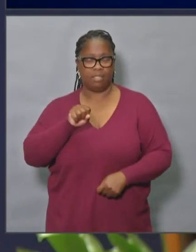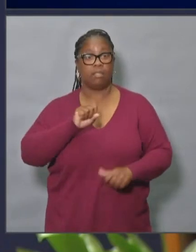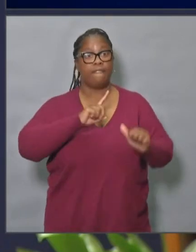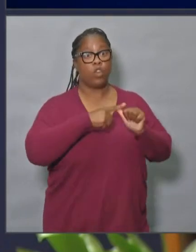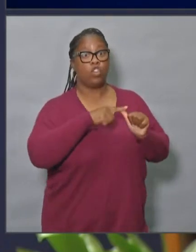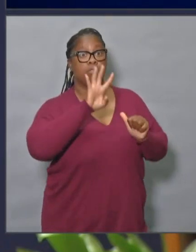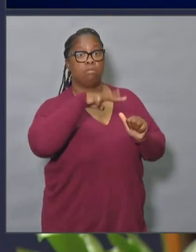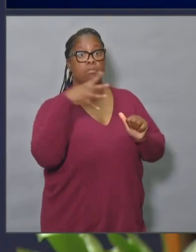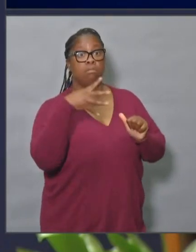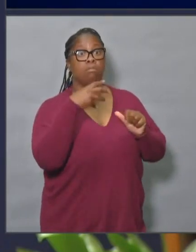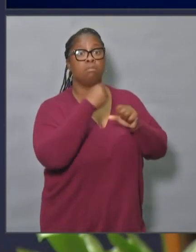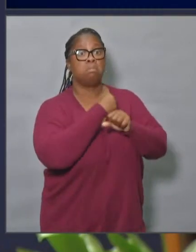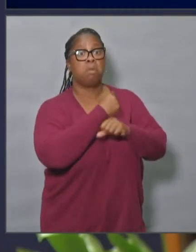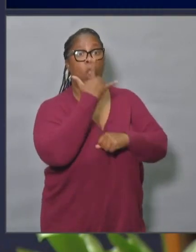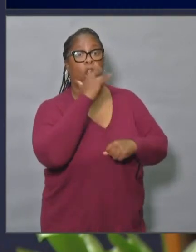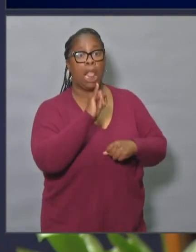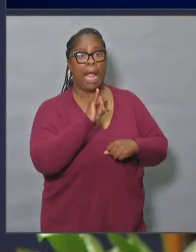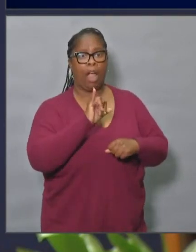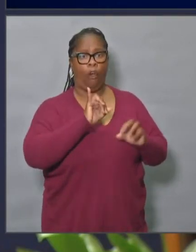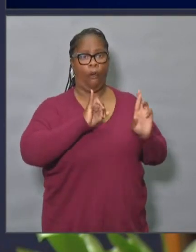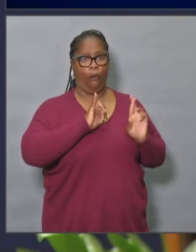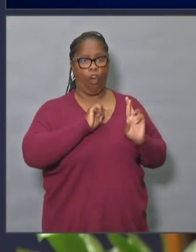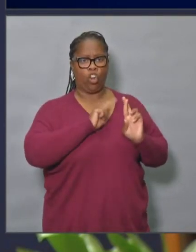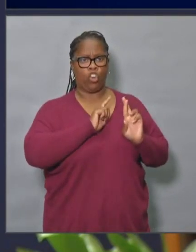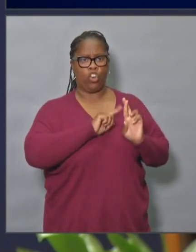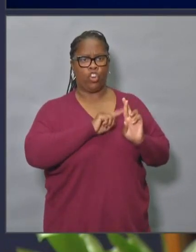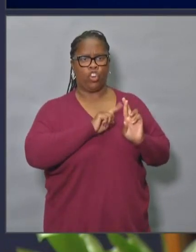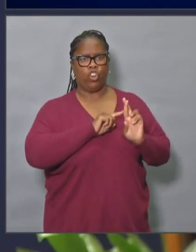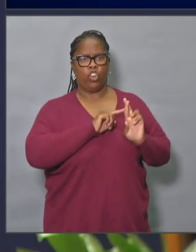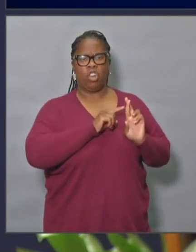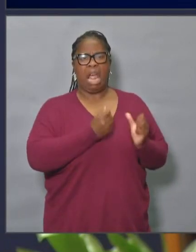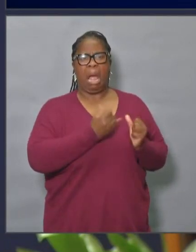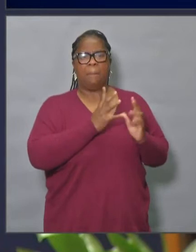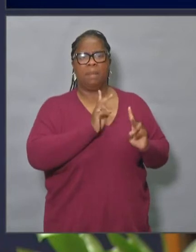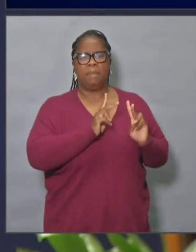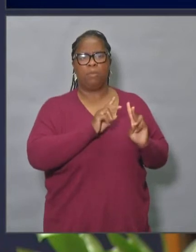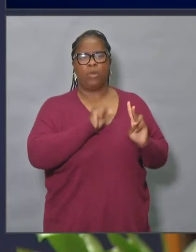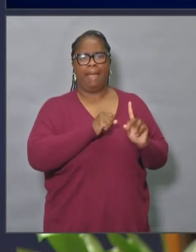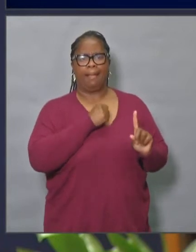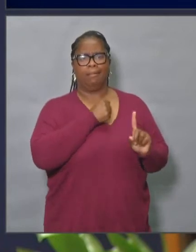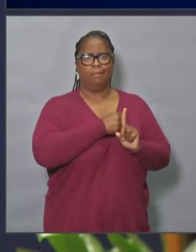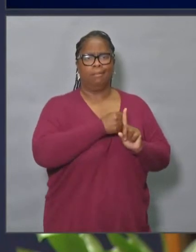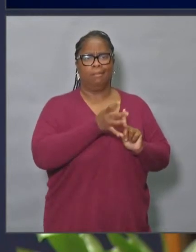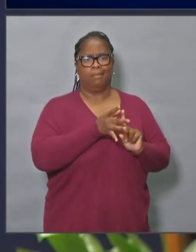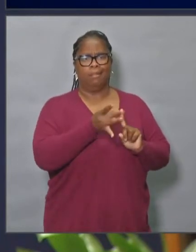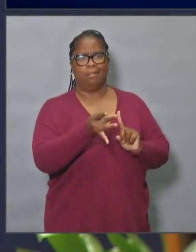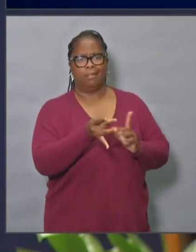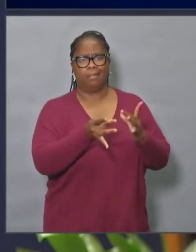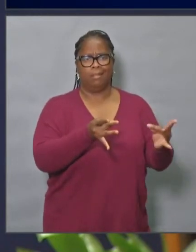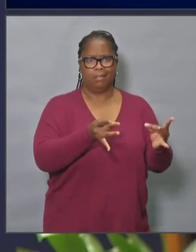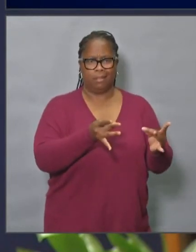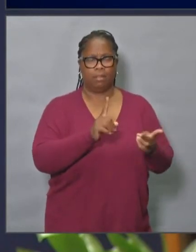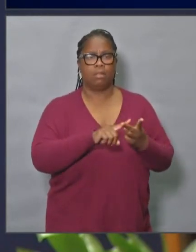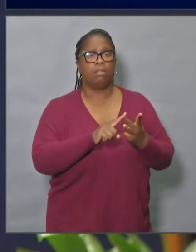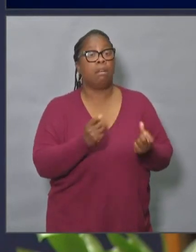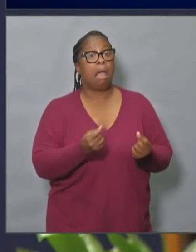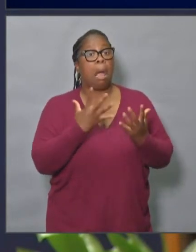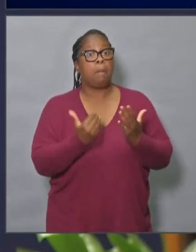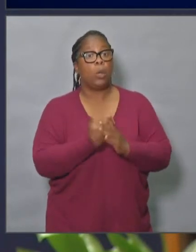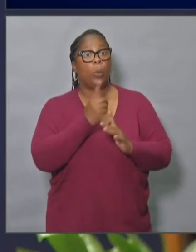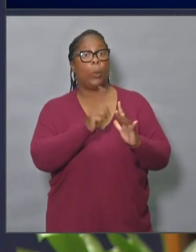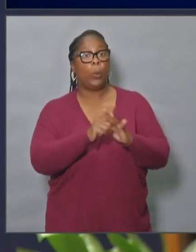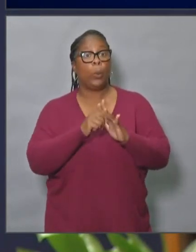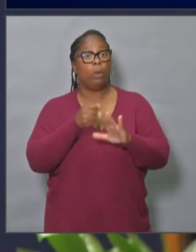model this week shows that the R, or the effective transmission rate, the number of new cases in the hospital, and the overall volume